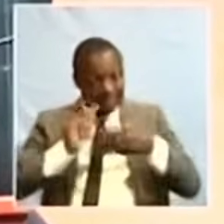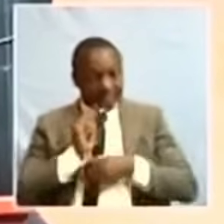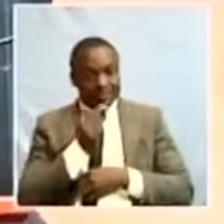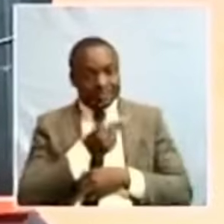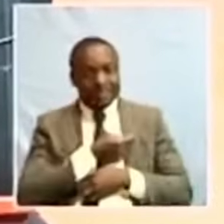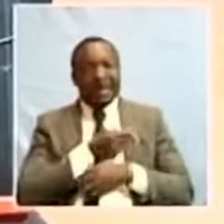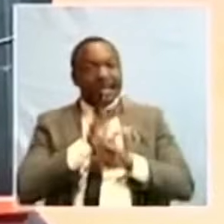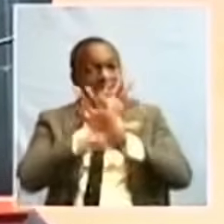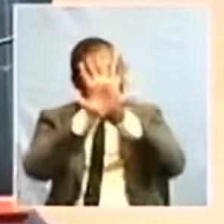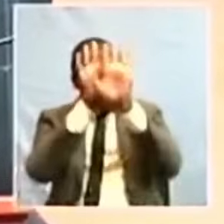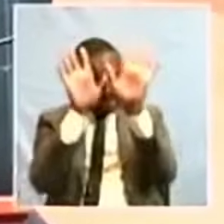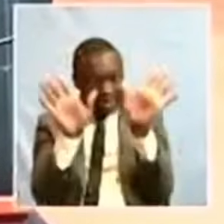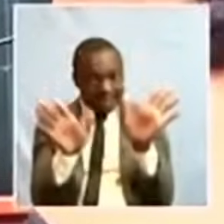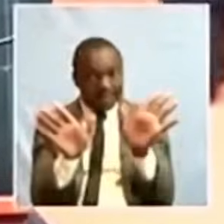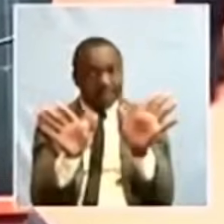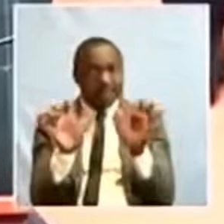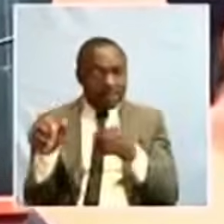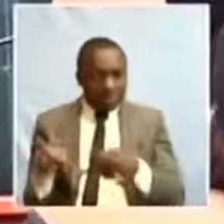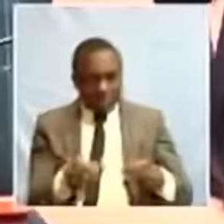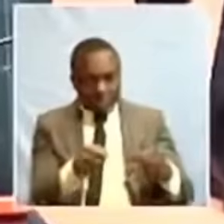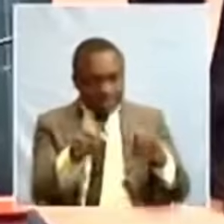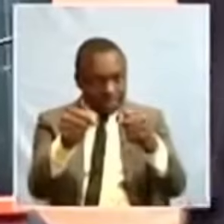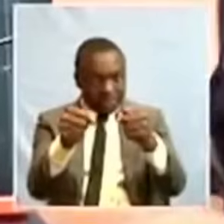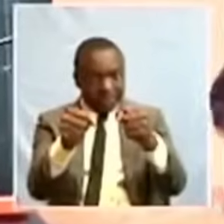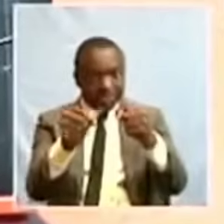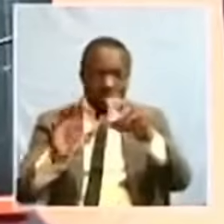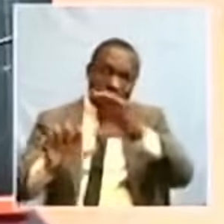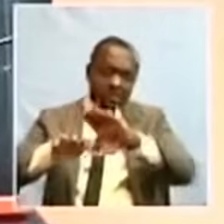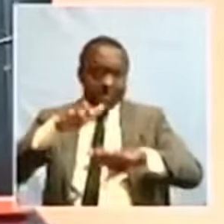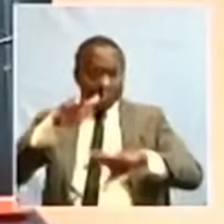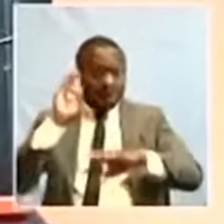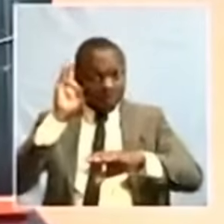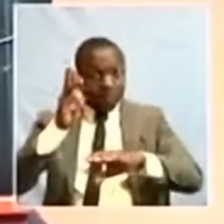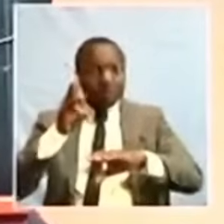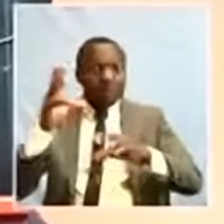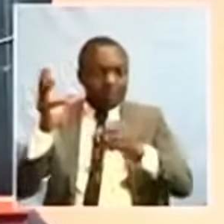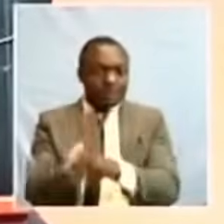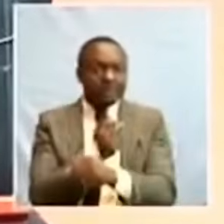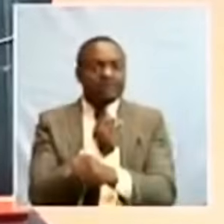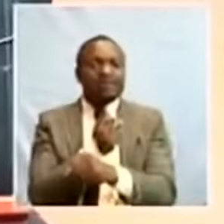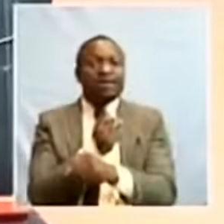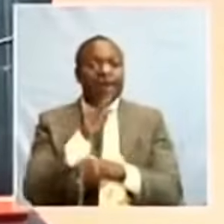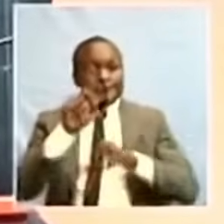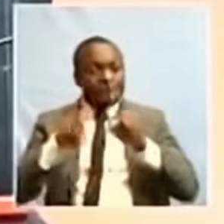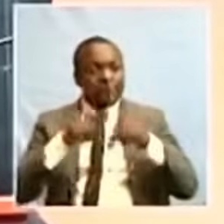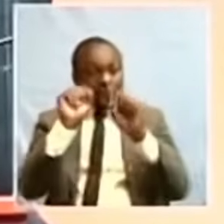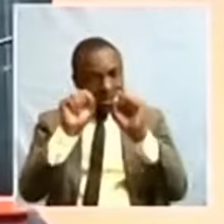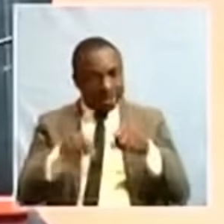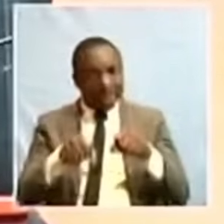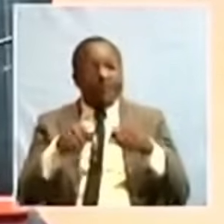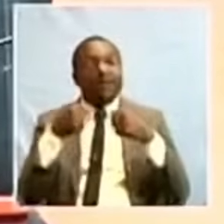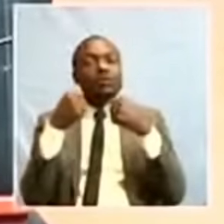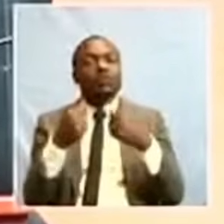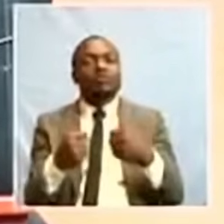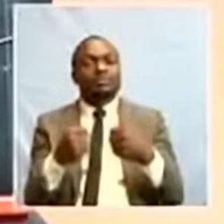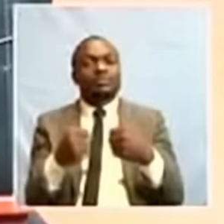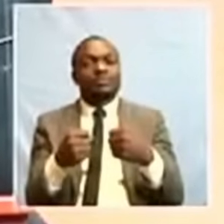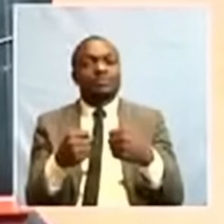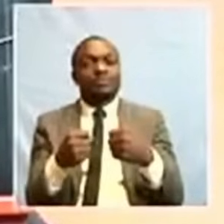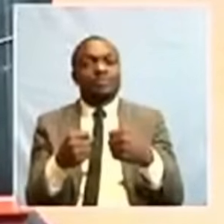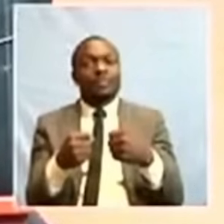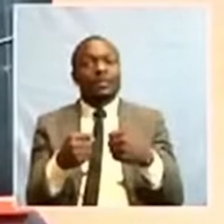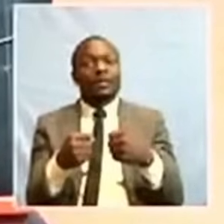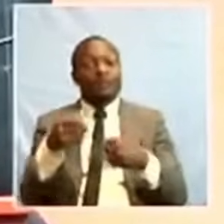a clear strategy or steps that you're going to take so that our people can have confidence that as much as